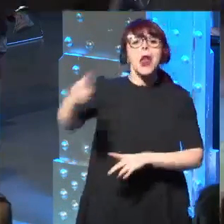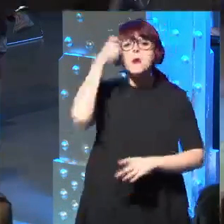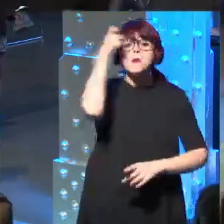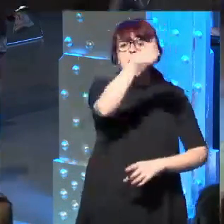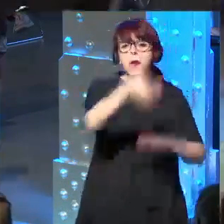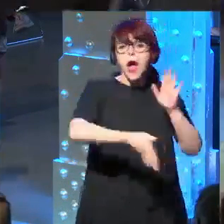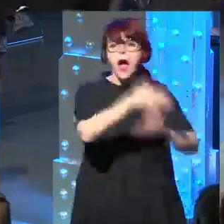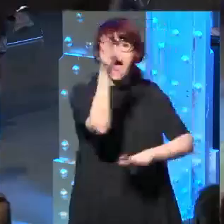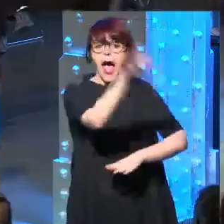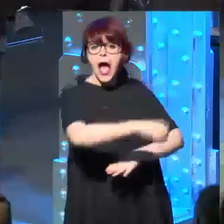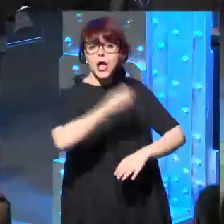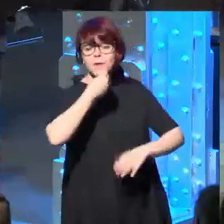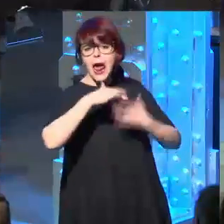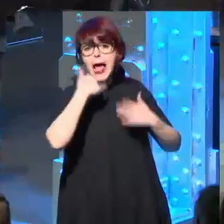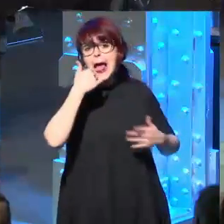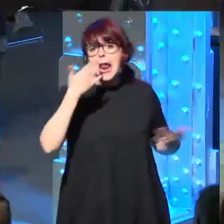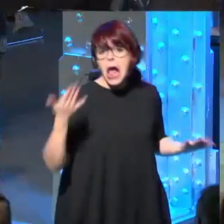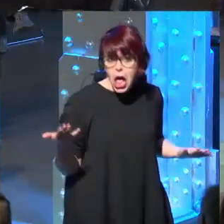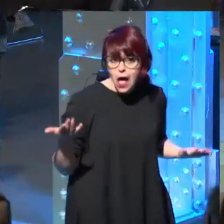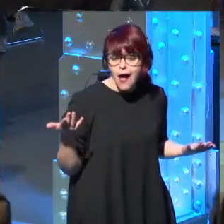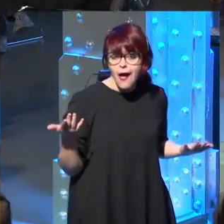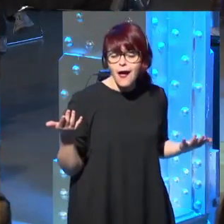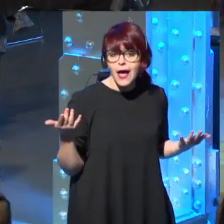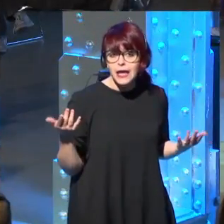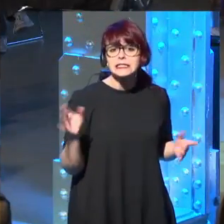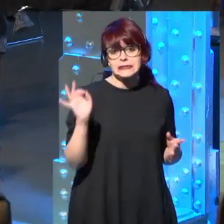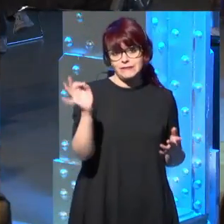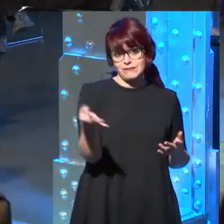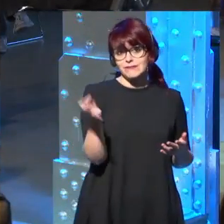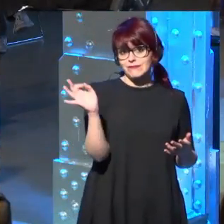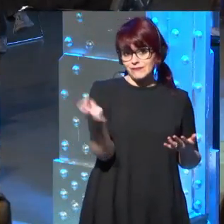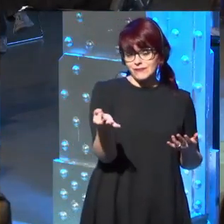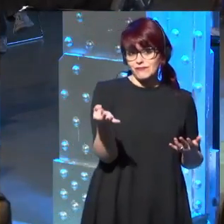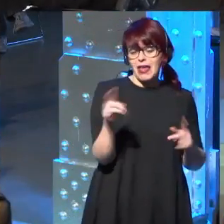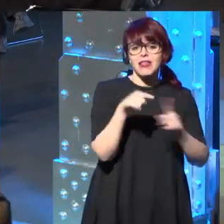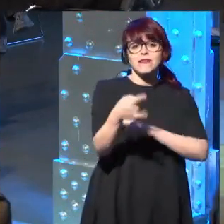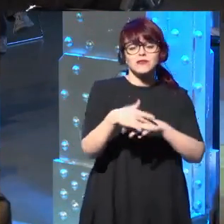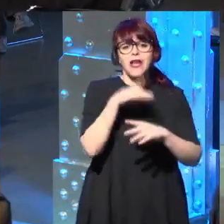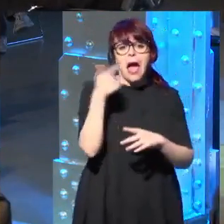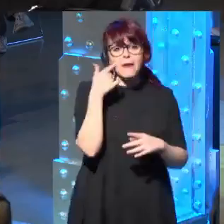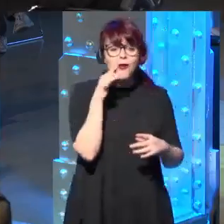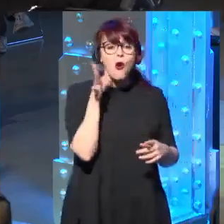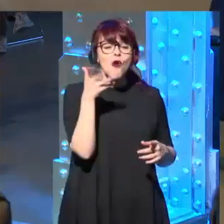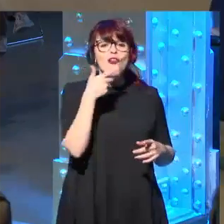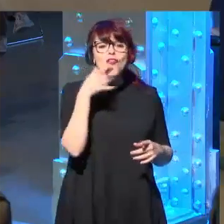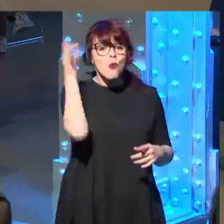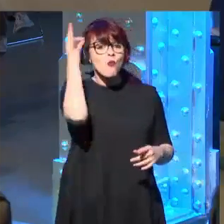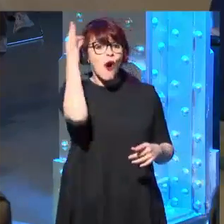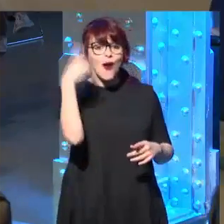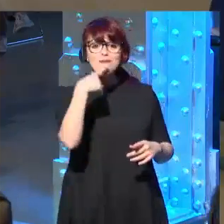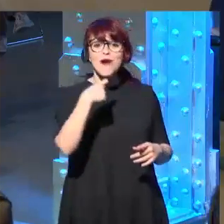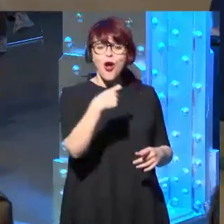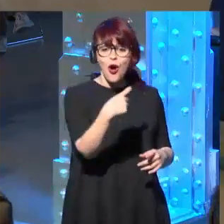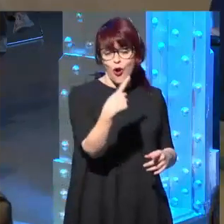That's peace now. And to know the woman of the red hair. But now we go to the woman of the